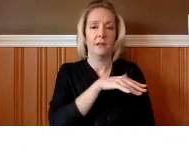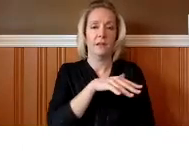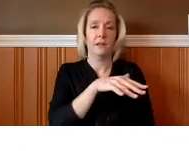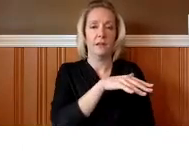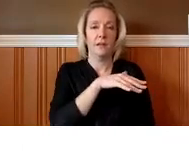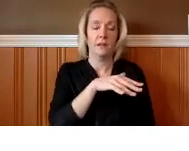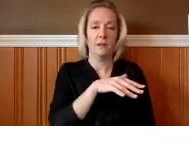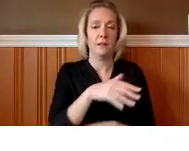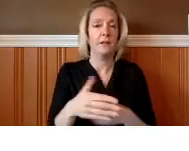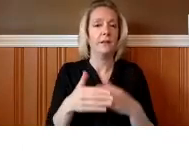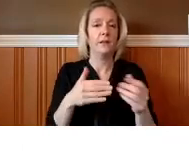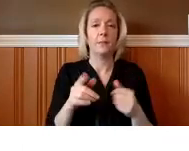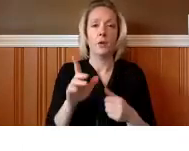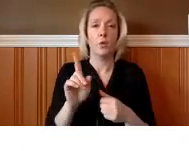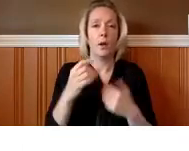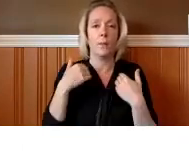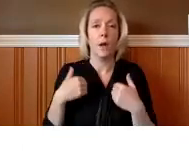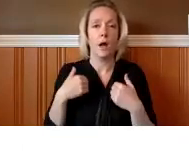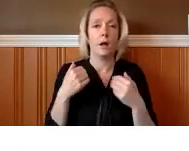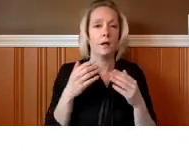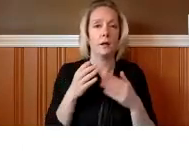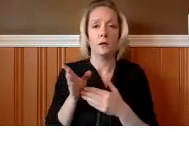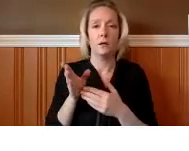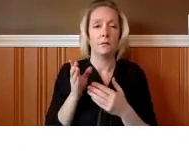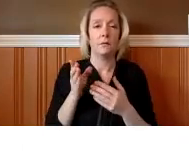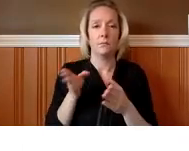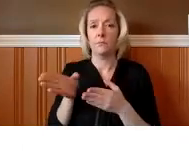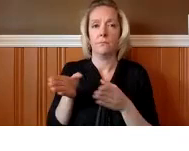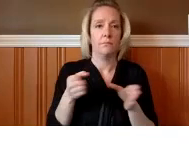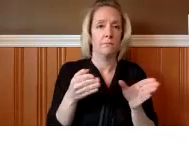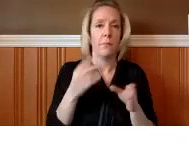has her body facing a different direction, her eyes are to the left.